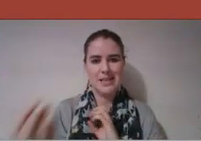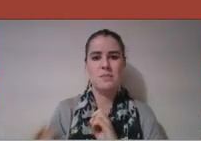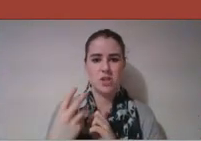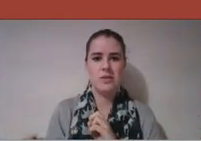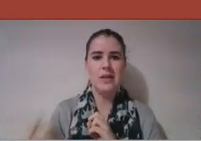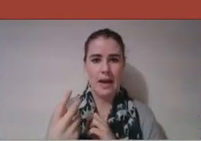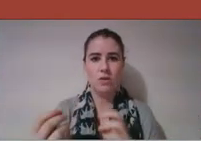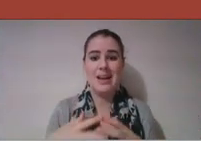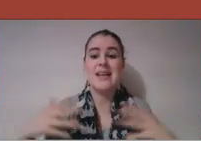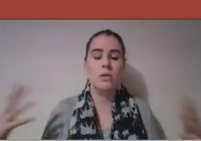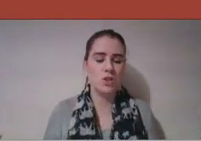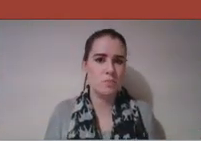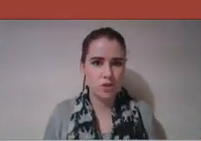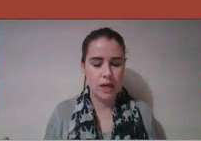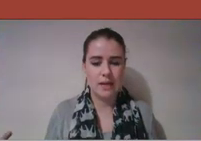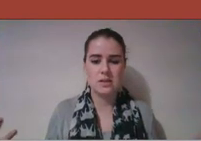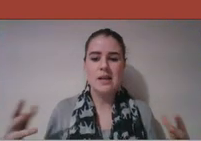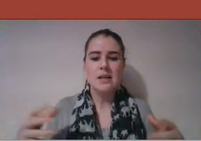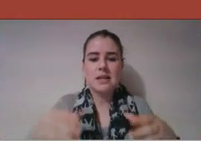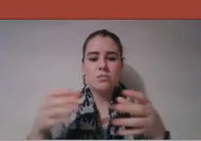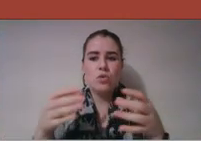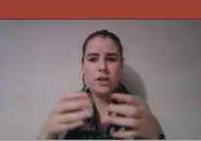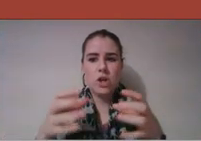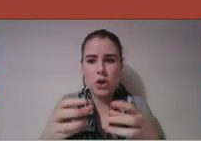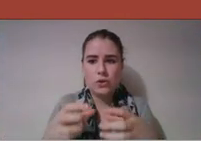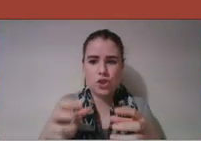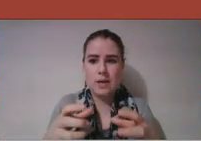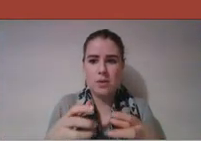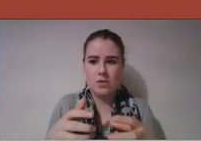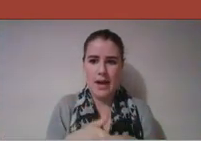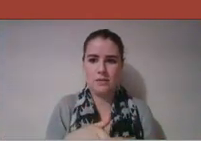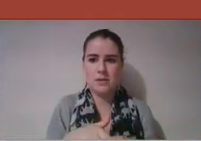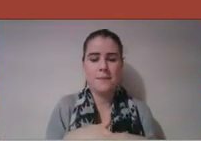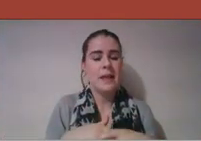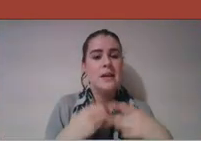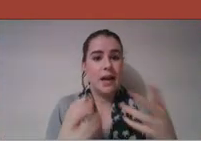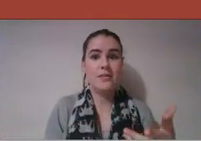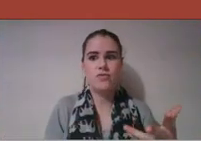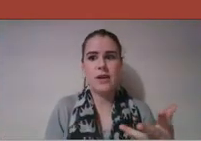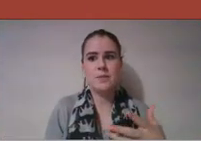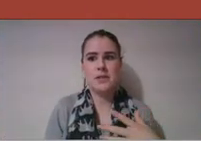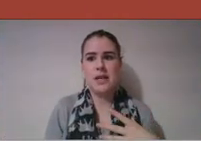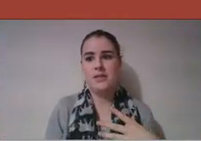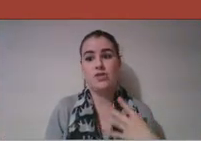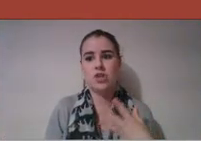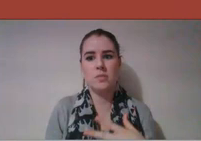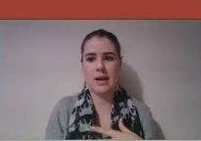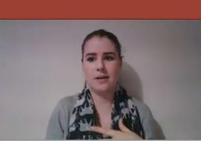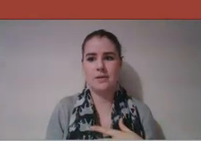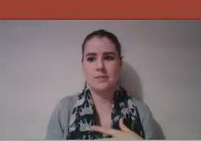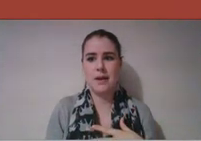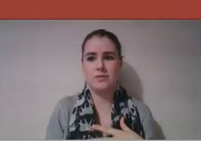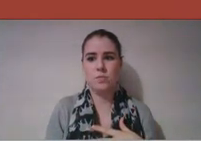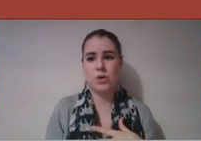doesn't let in as much of the air or let out as much of the heat. So that's a more enclosed shape on the house. Now, even Rhea's put in here that traditional